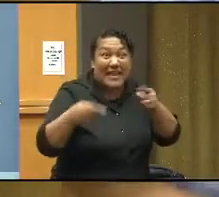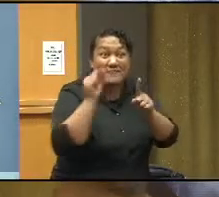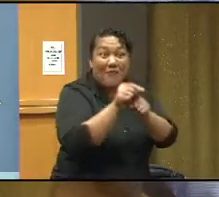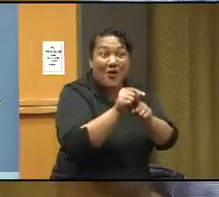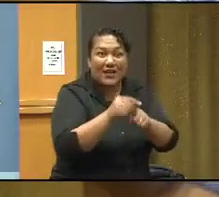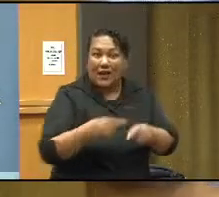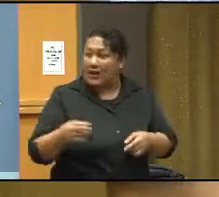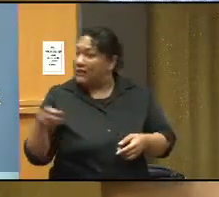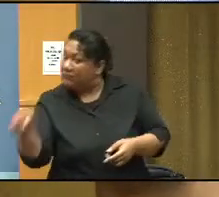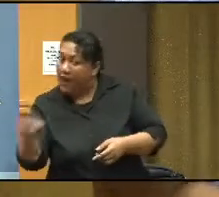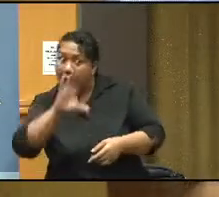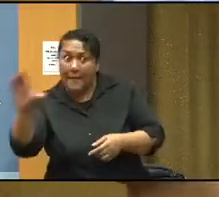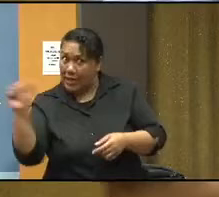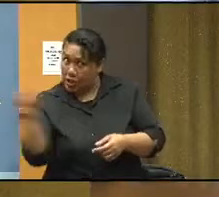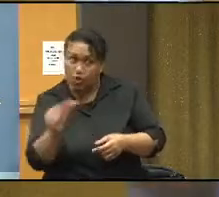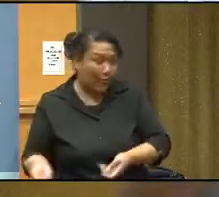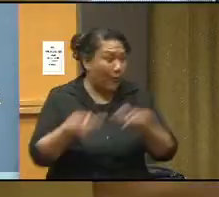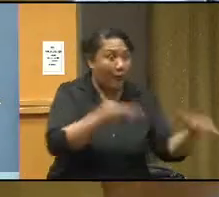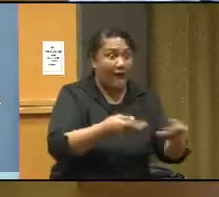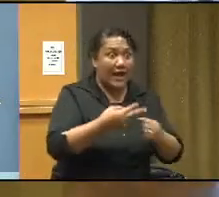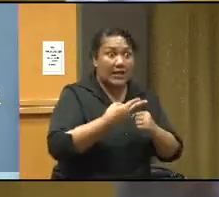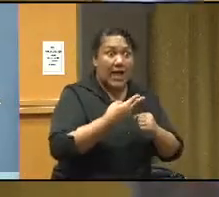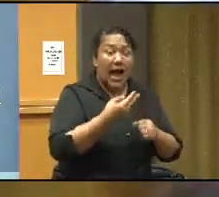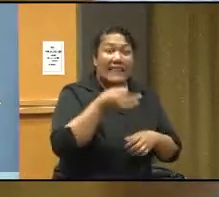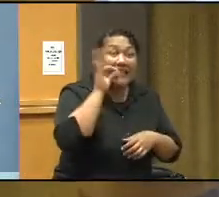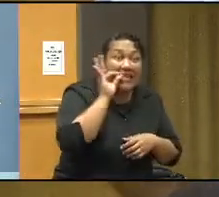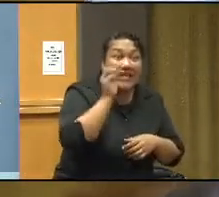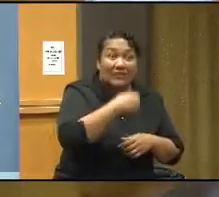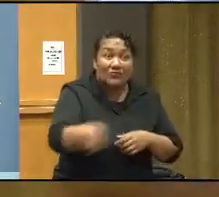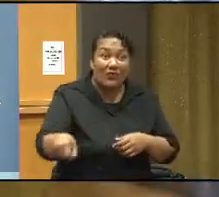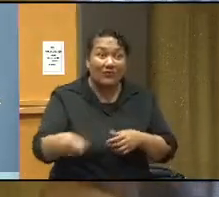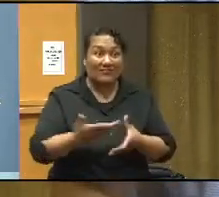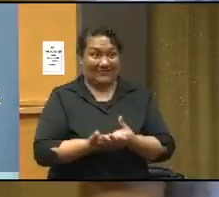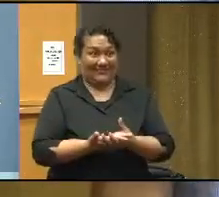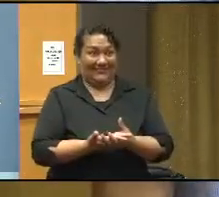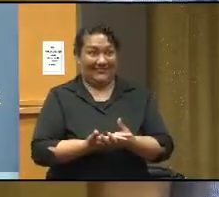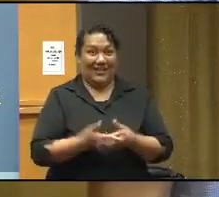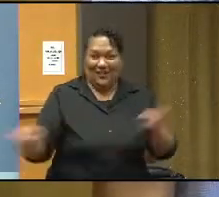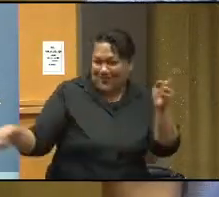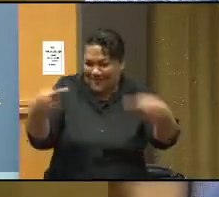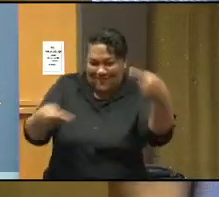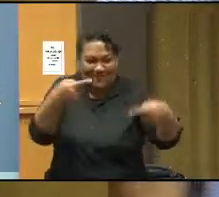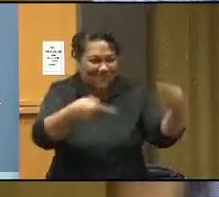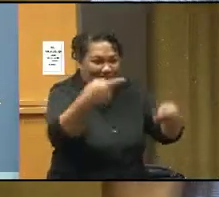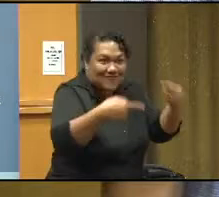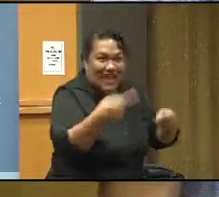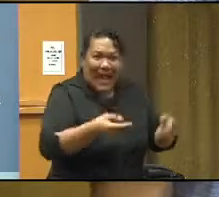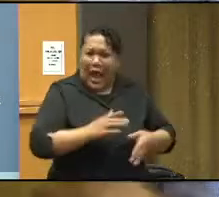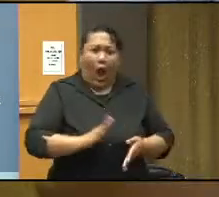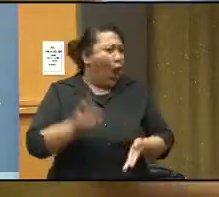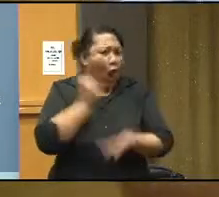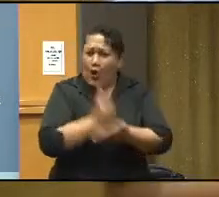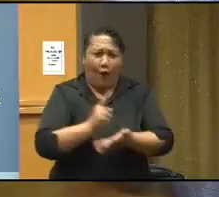is, company is coming down. So we give you the financial facts, figures, etc. And then you come up with a lot of interesting